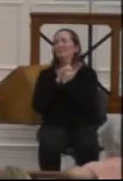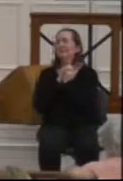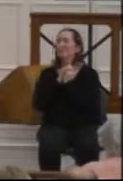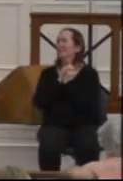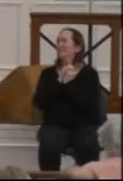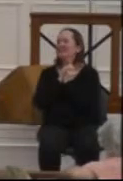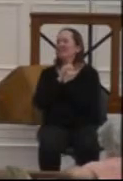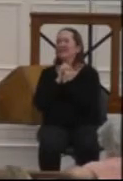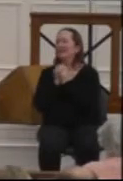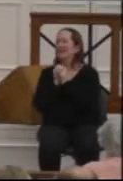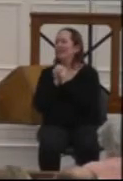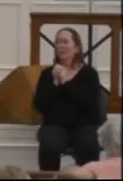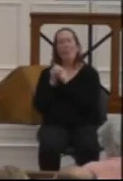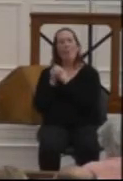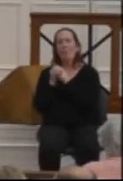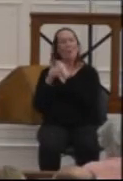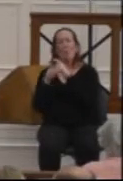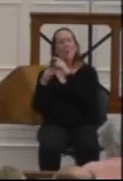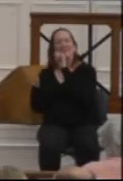Wasn't that funny? Oh.